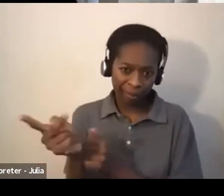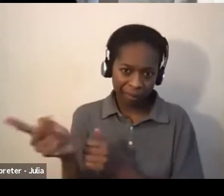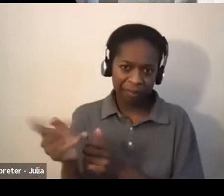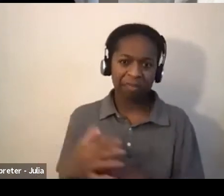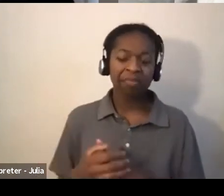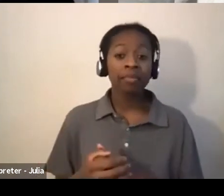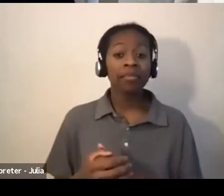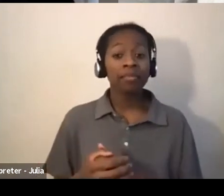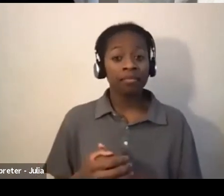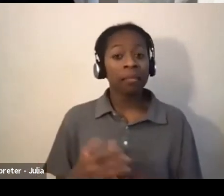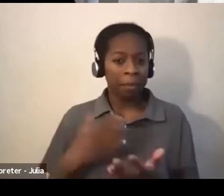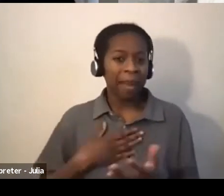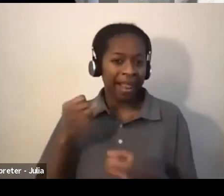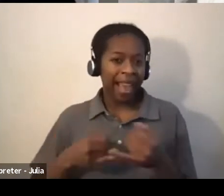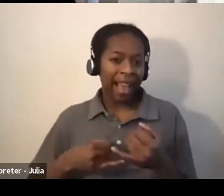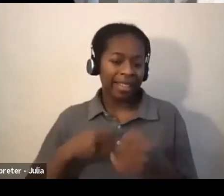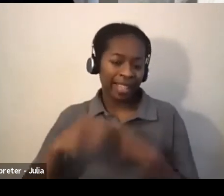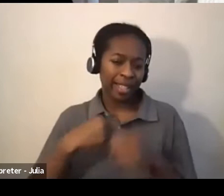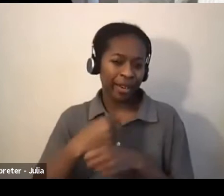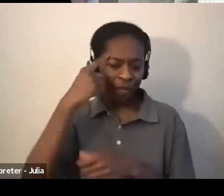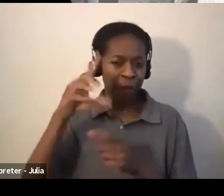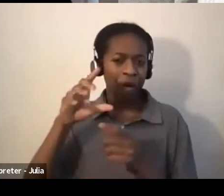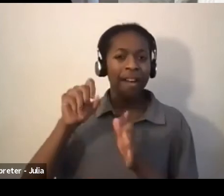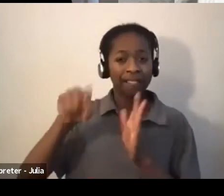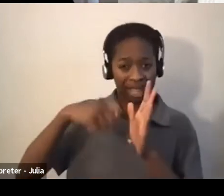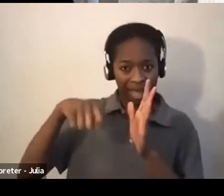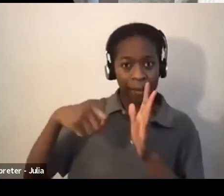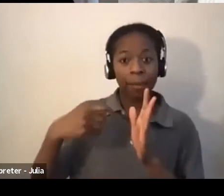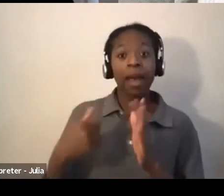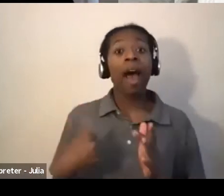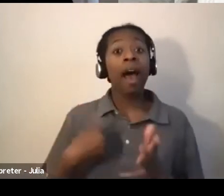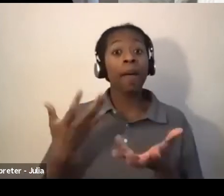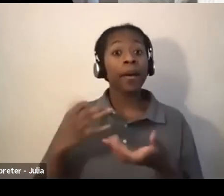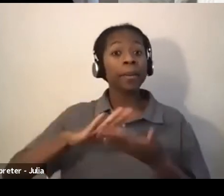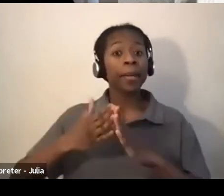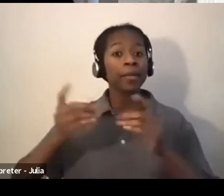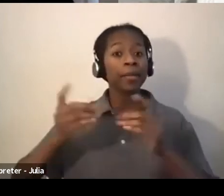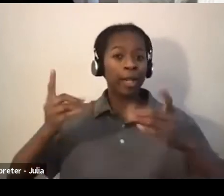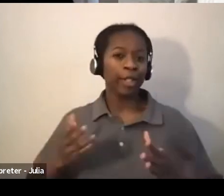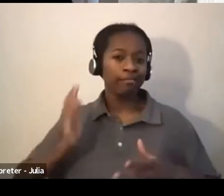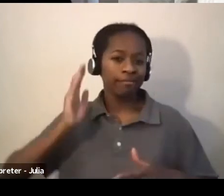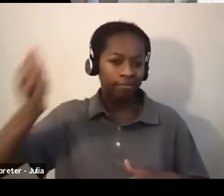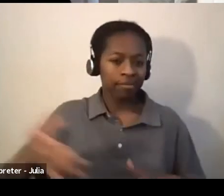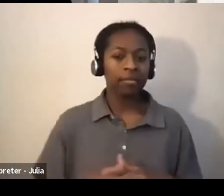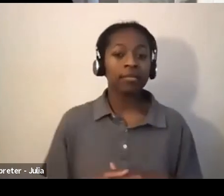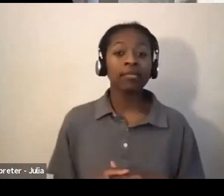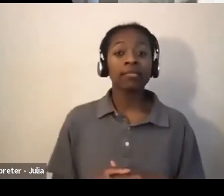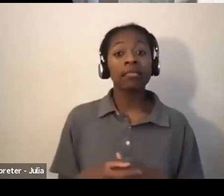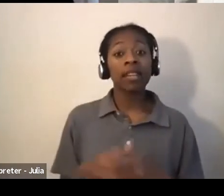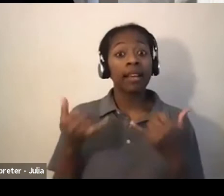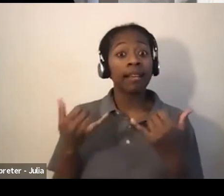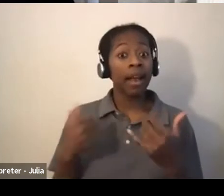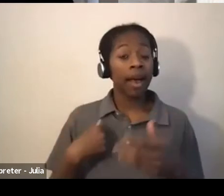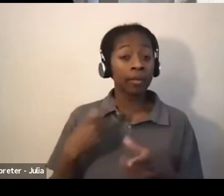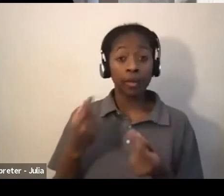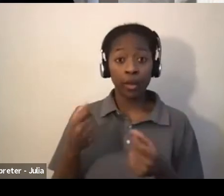I'm currently my last year for film, and specifically production. I do want to become a director in the future. The only thing right now I'm working on production right